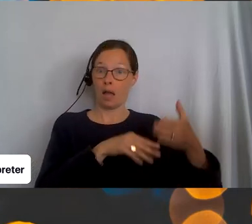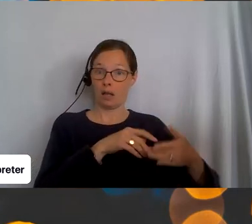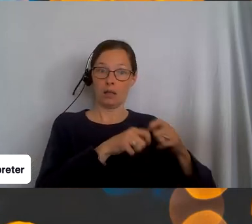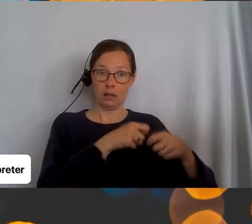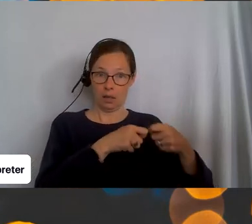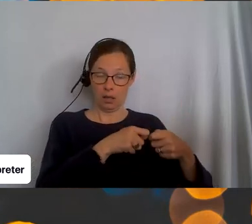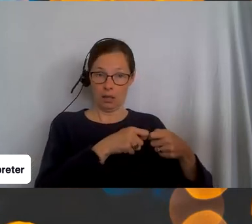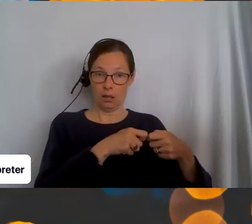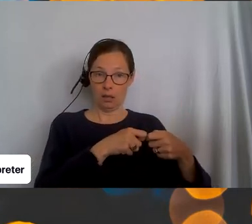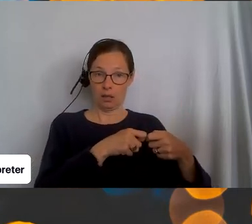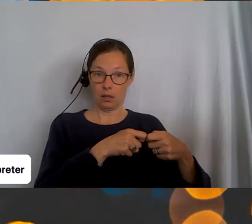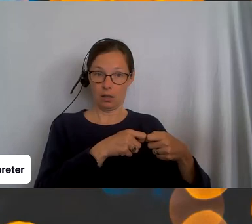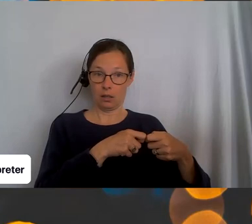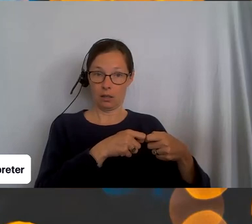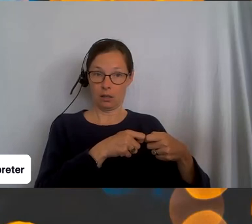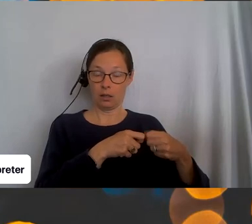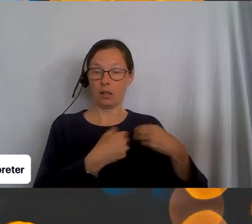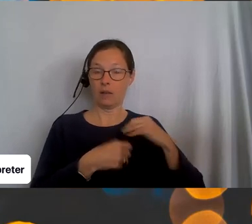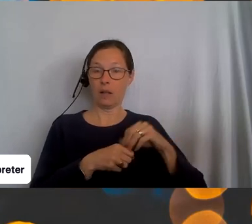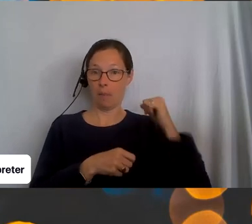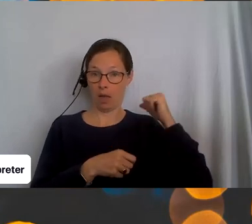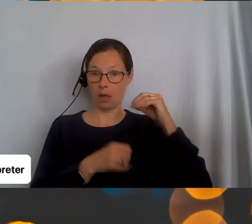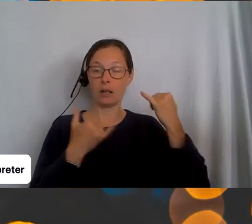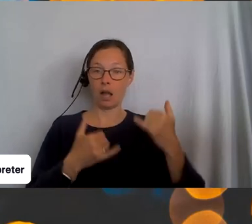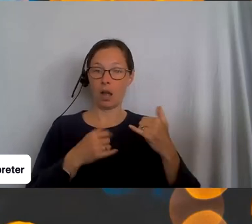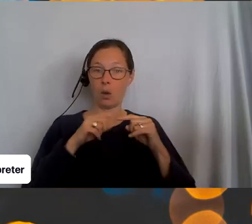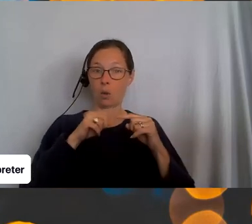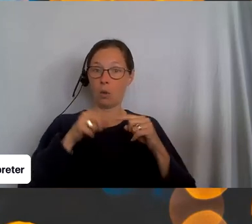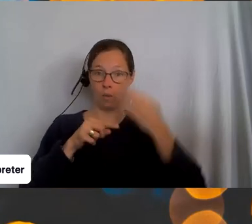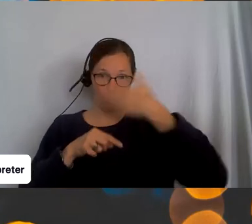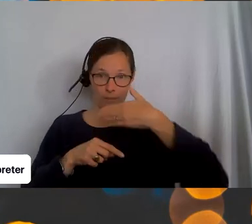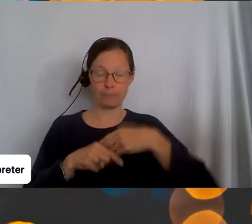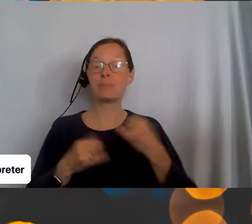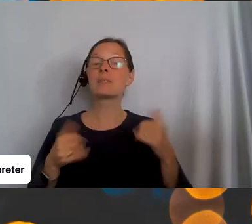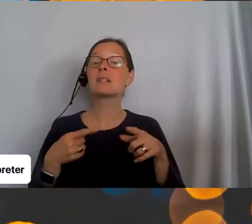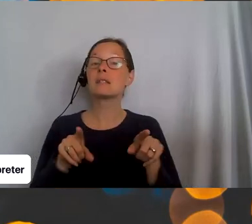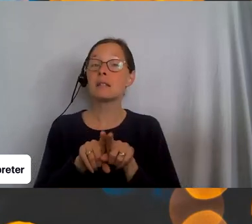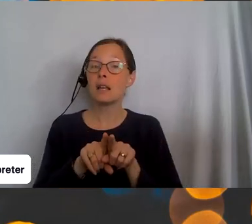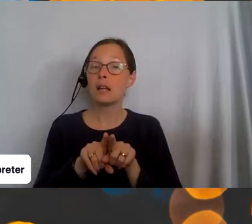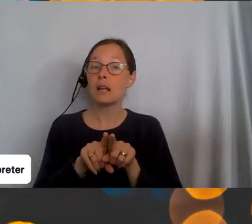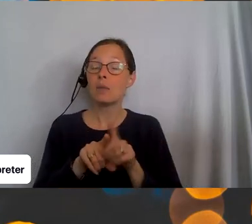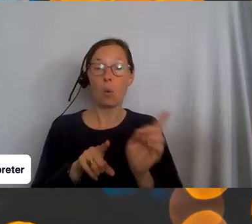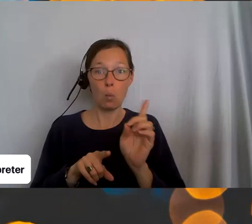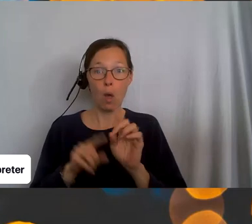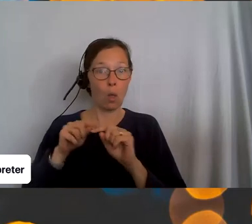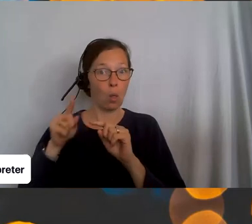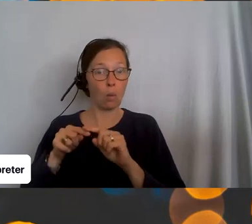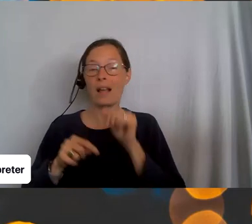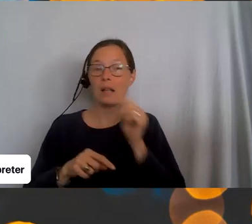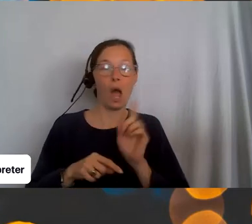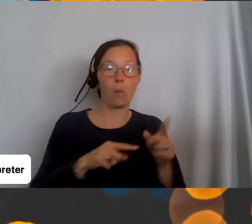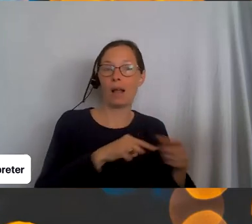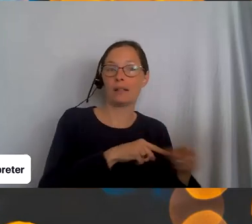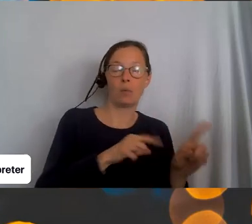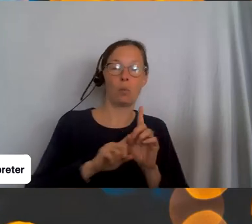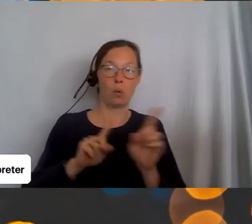out the back, and then a loop out the front. On the same side that the loop is on, not where the tails are, where the